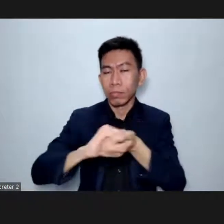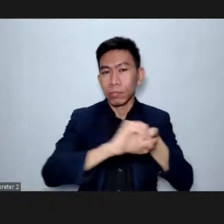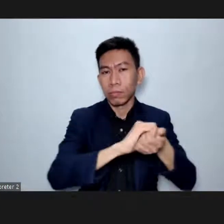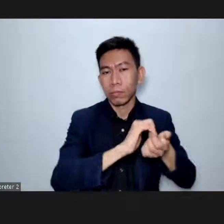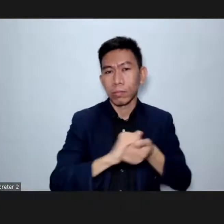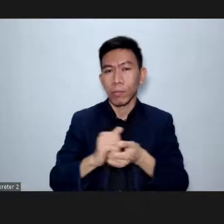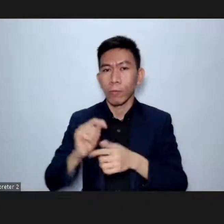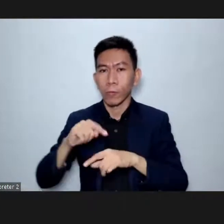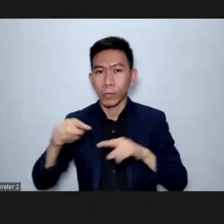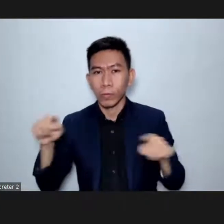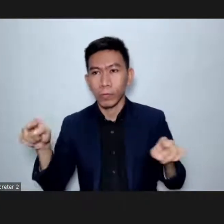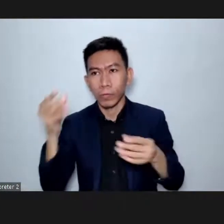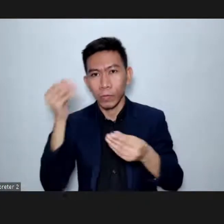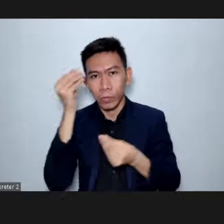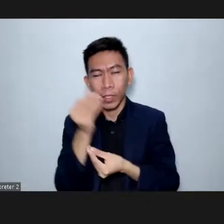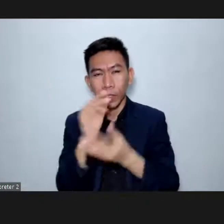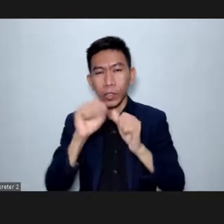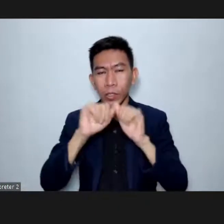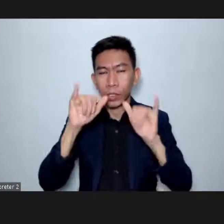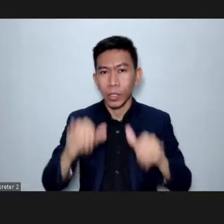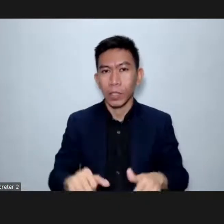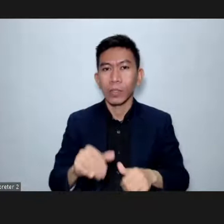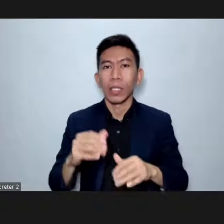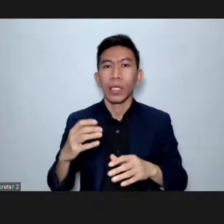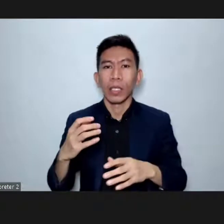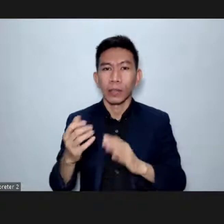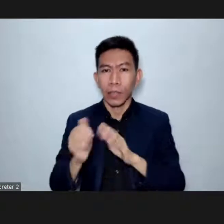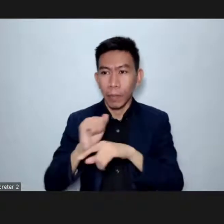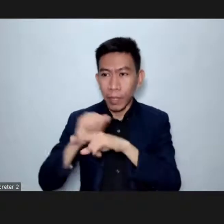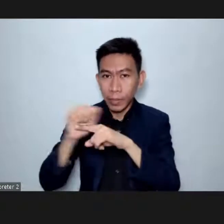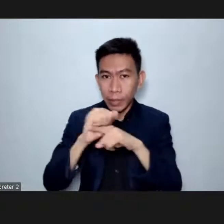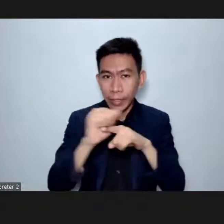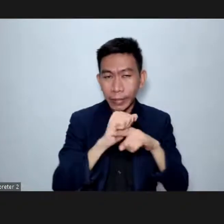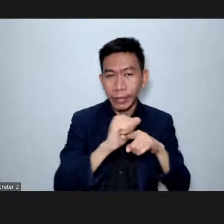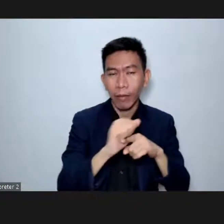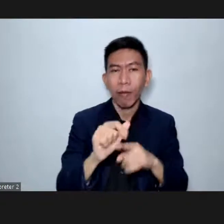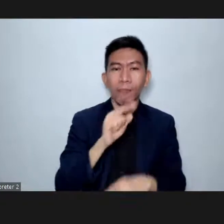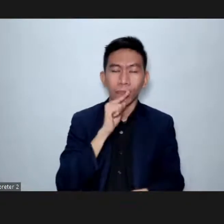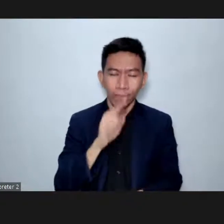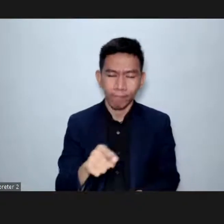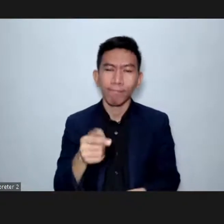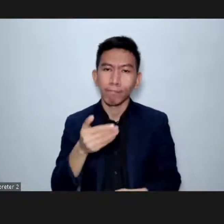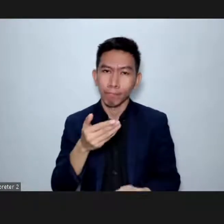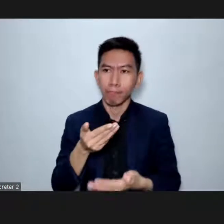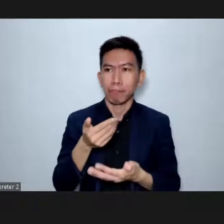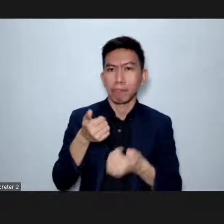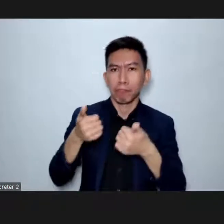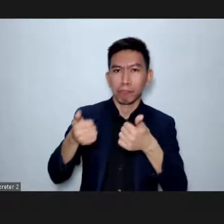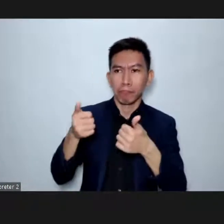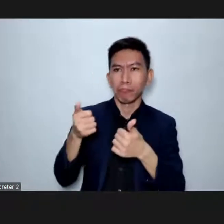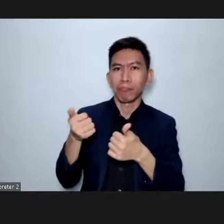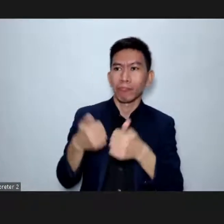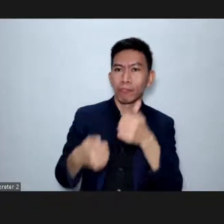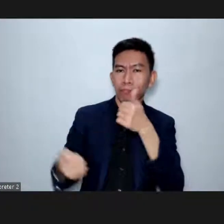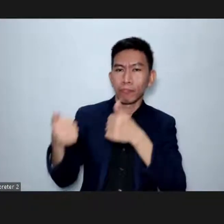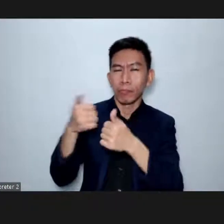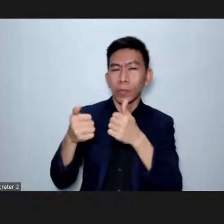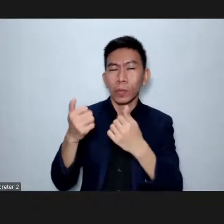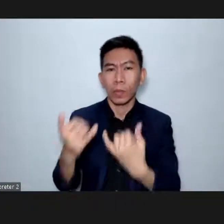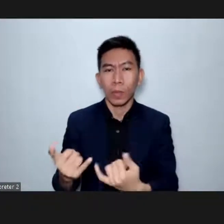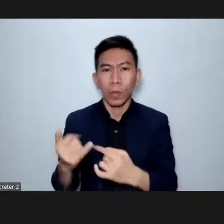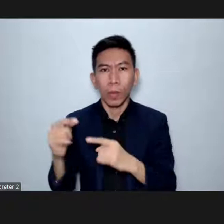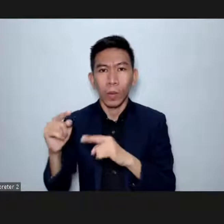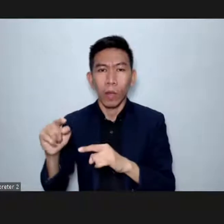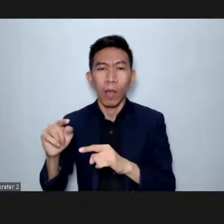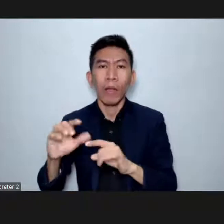robust information systems, and the capacity development, is really in good hands because, as we all know, the council's in place and a